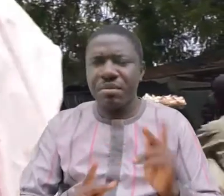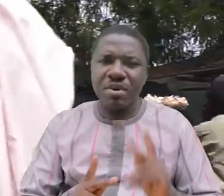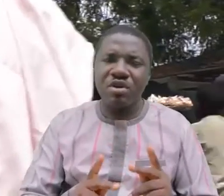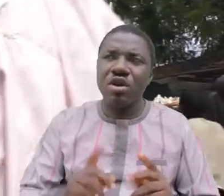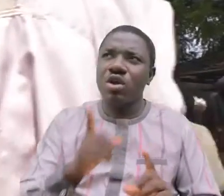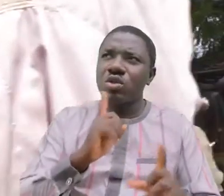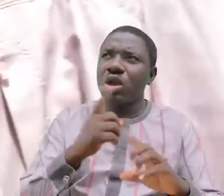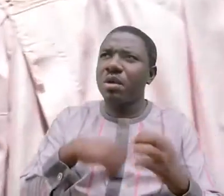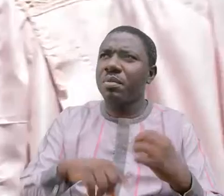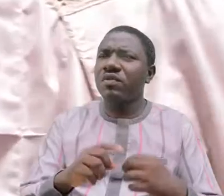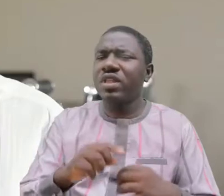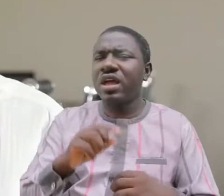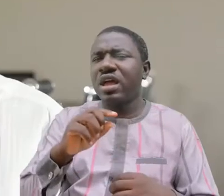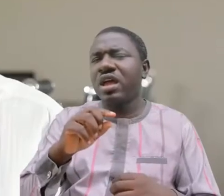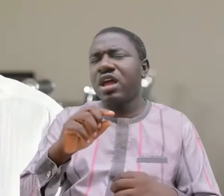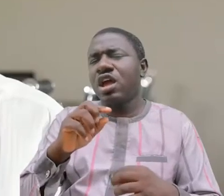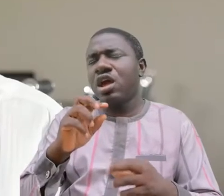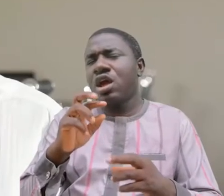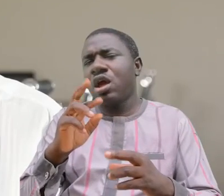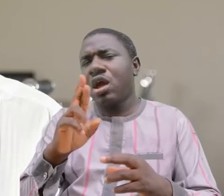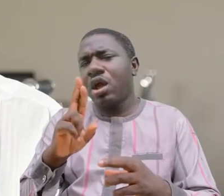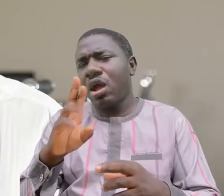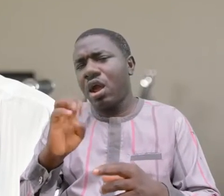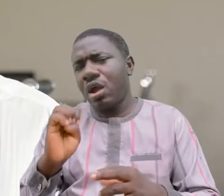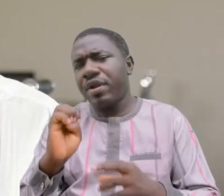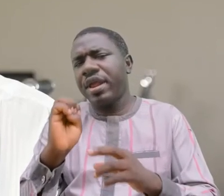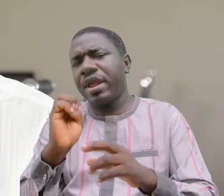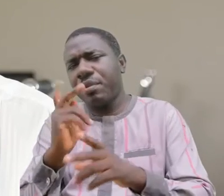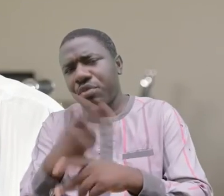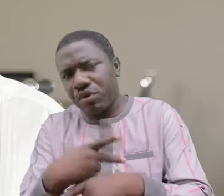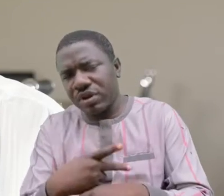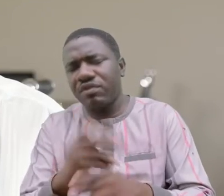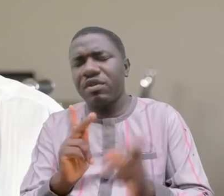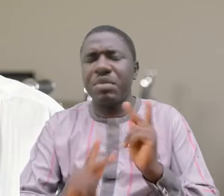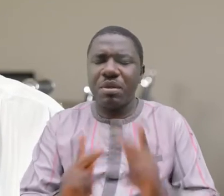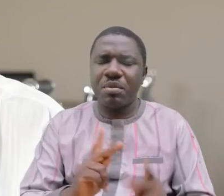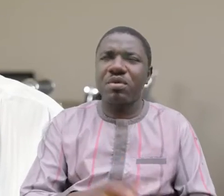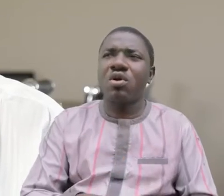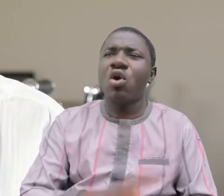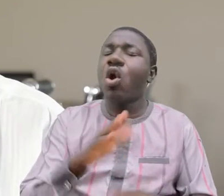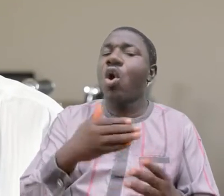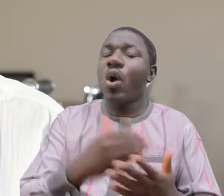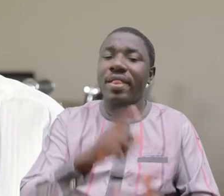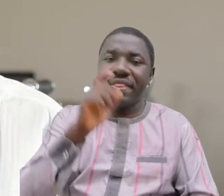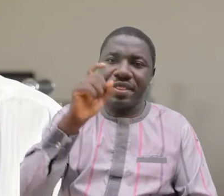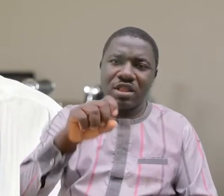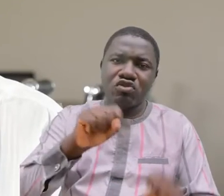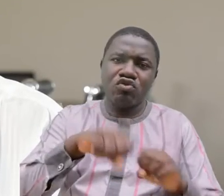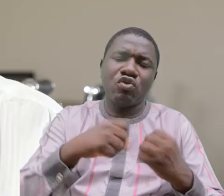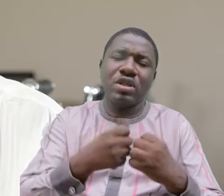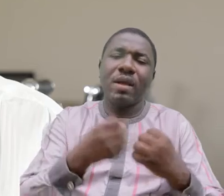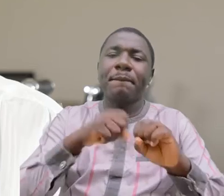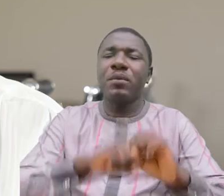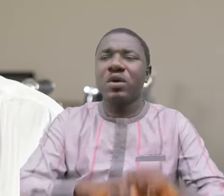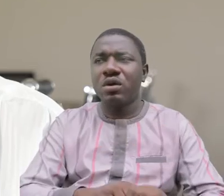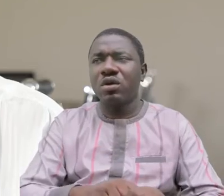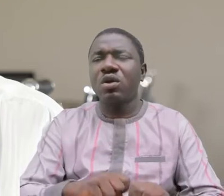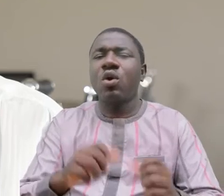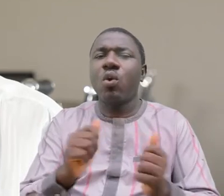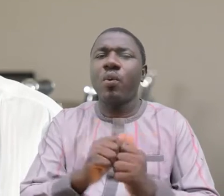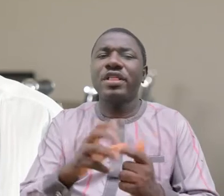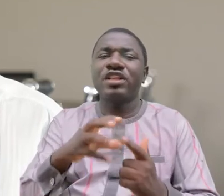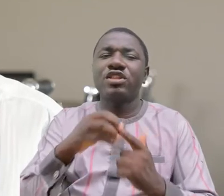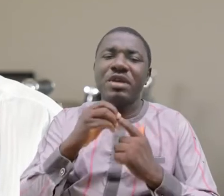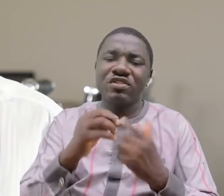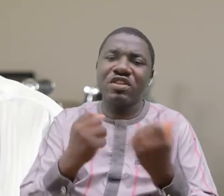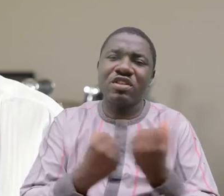people, if you are talking about the reproductive people, they all need social protection